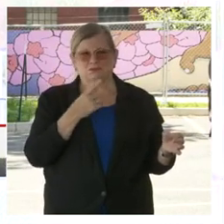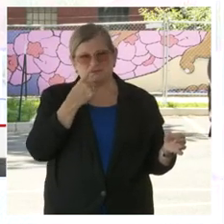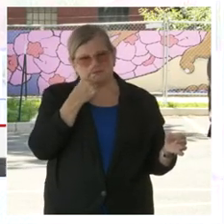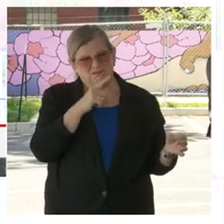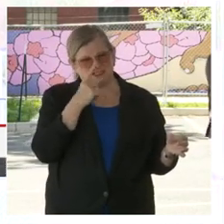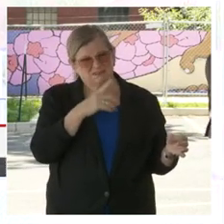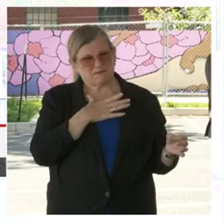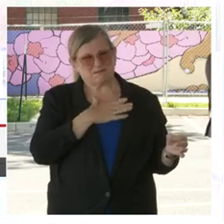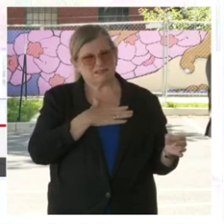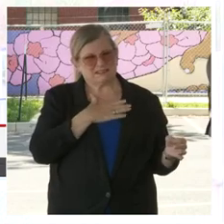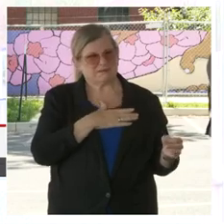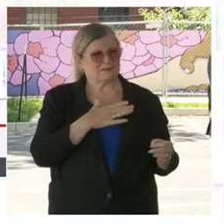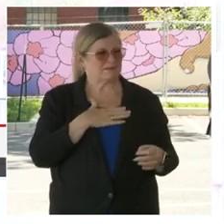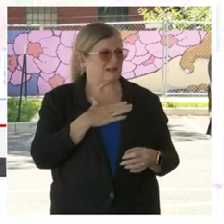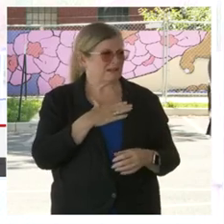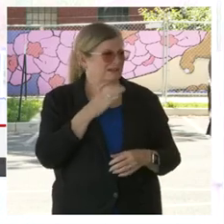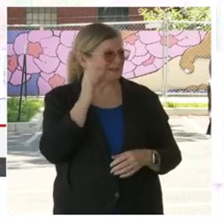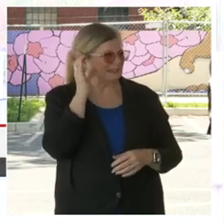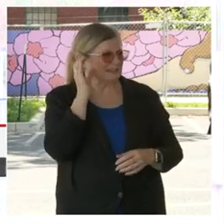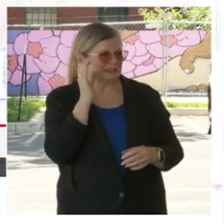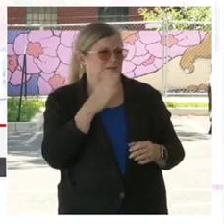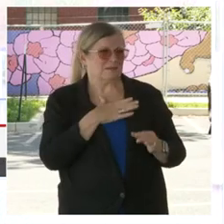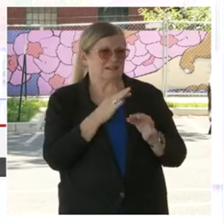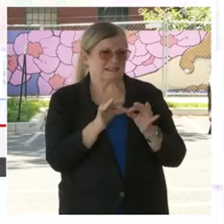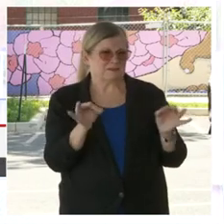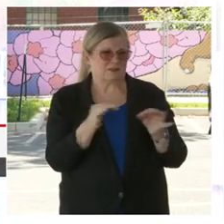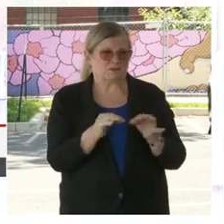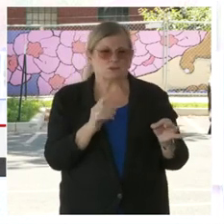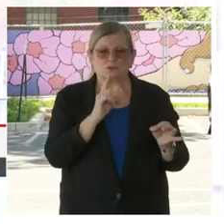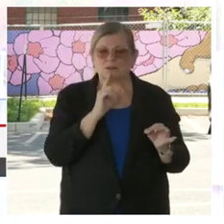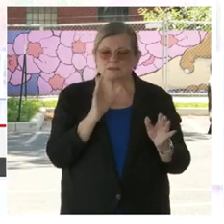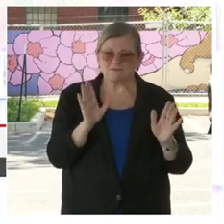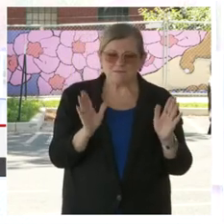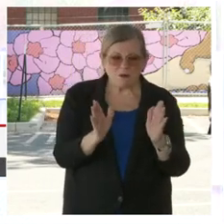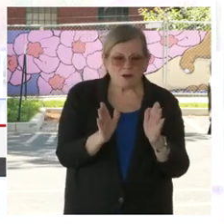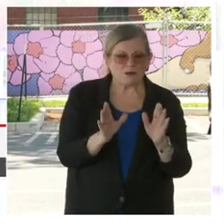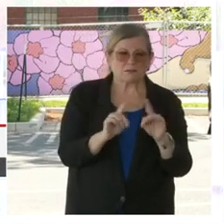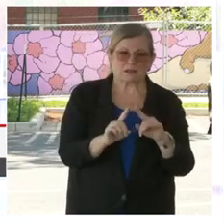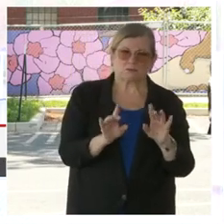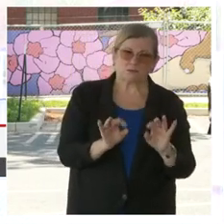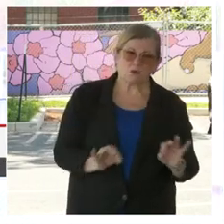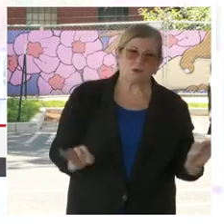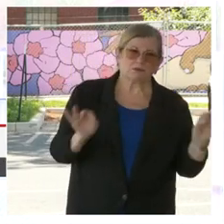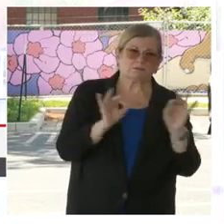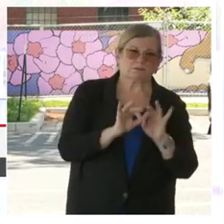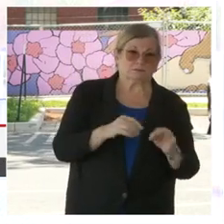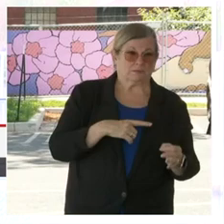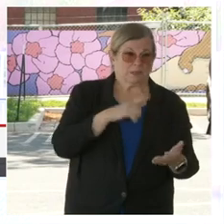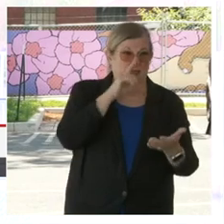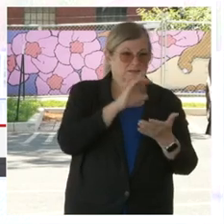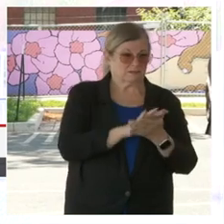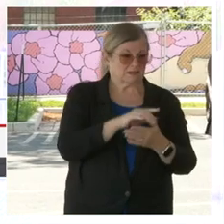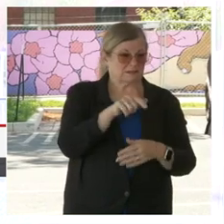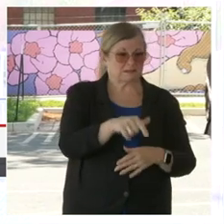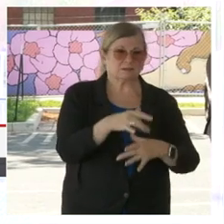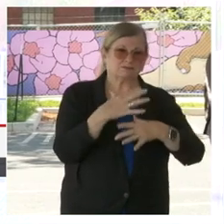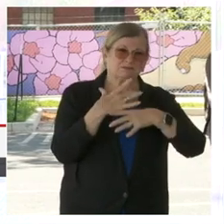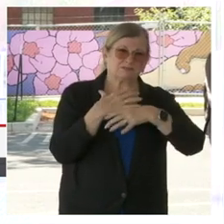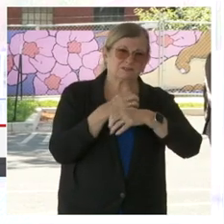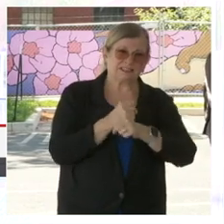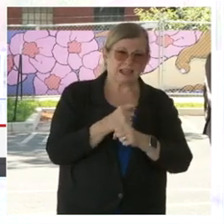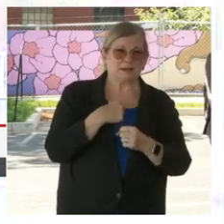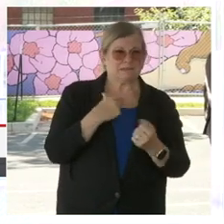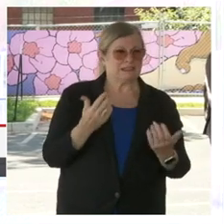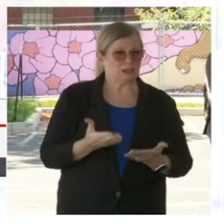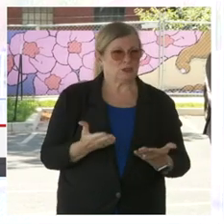moment as I read this very small but important excerpt. I believe this summarizes why we are all here today